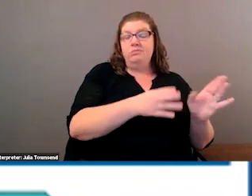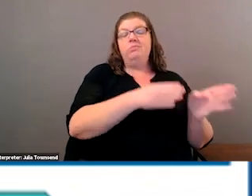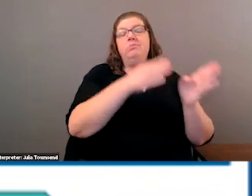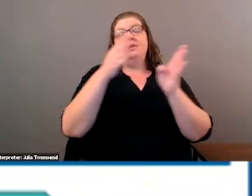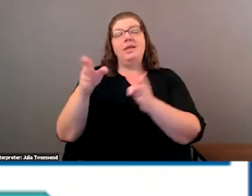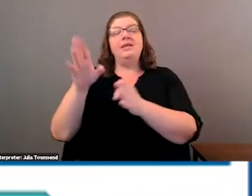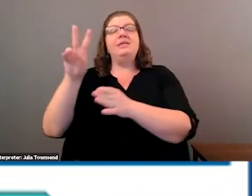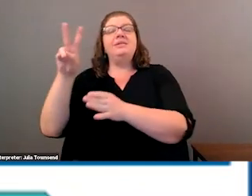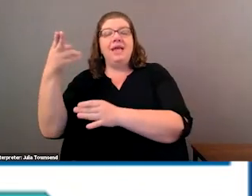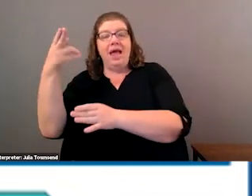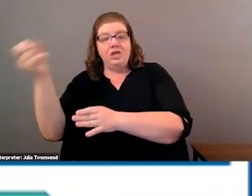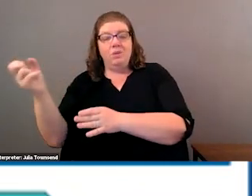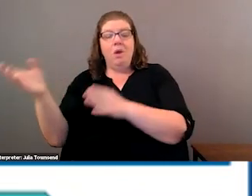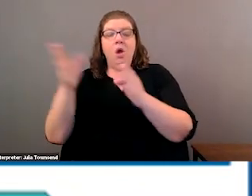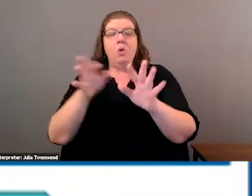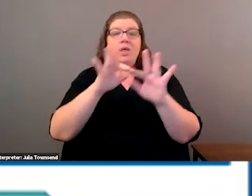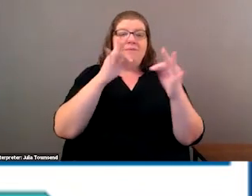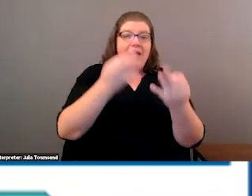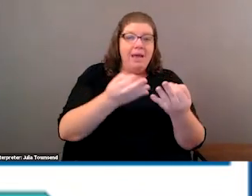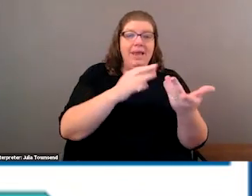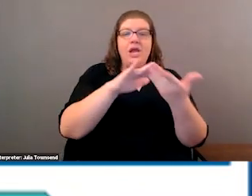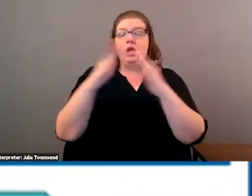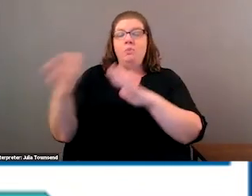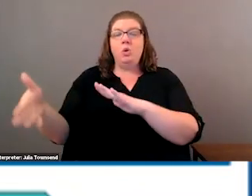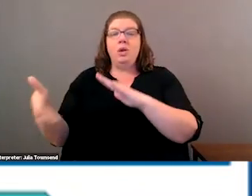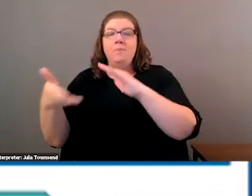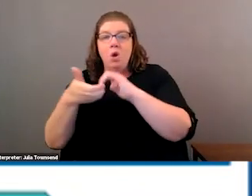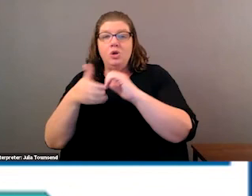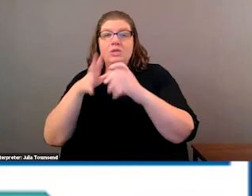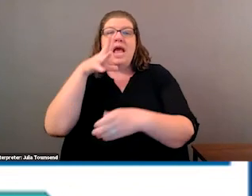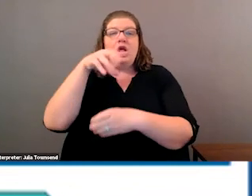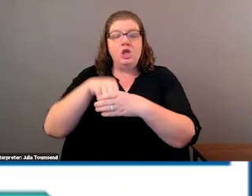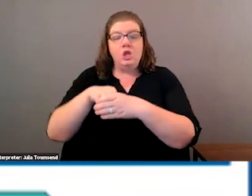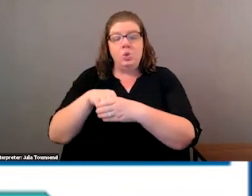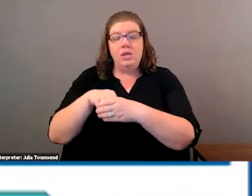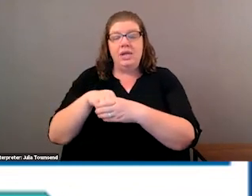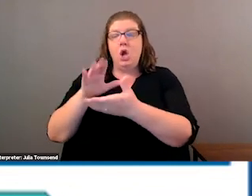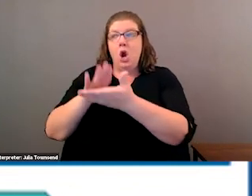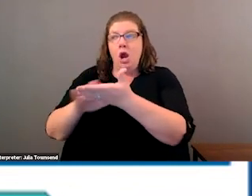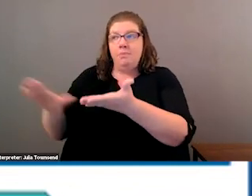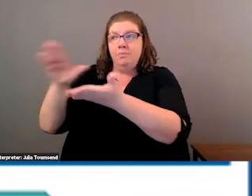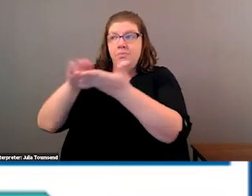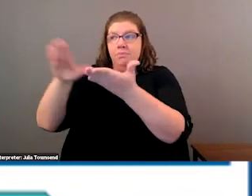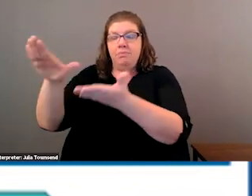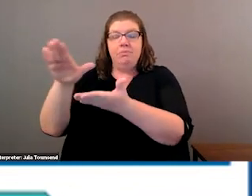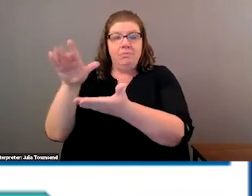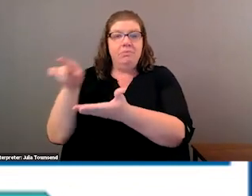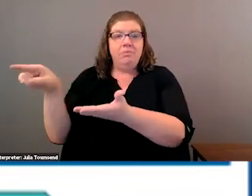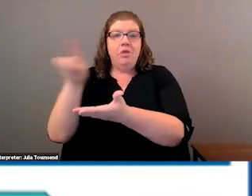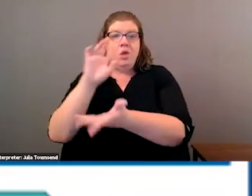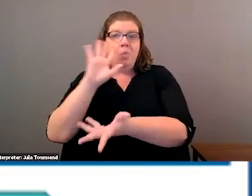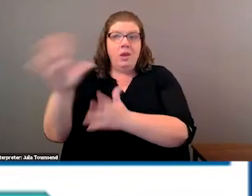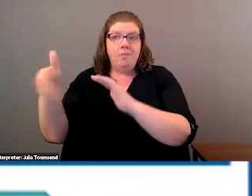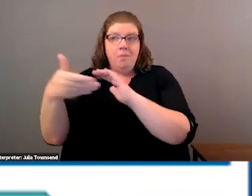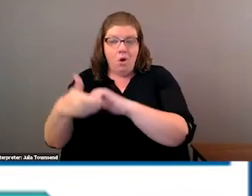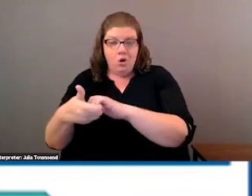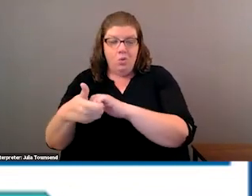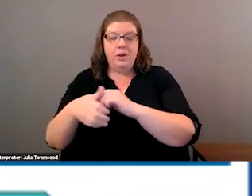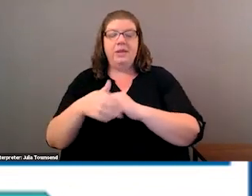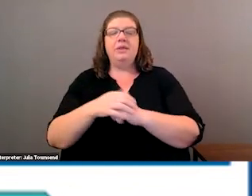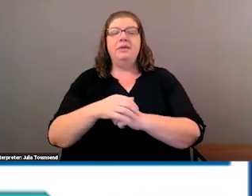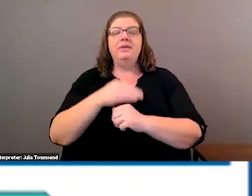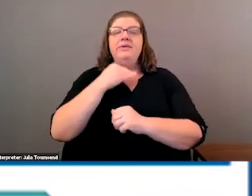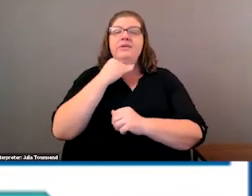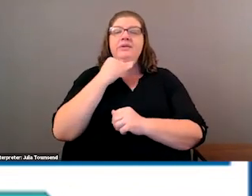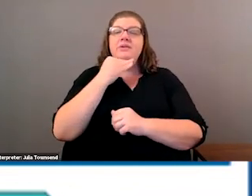use with our families as well as our community partners, including our post-secondary institutions that we partner with. So this is just